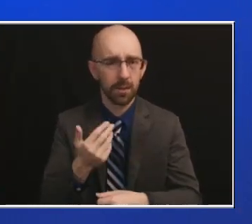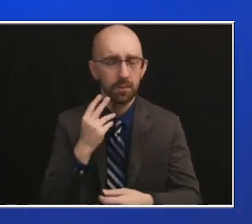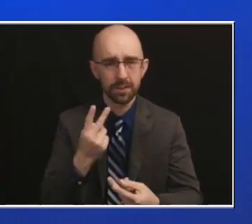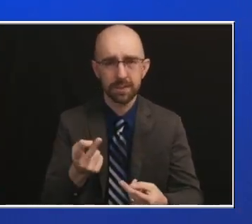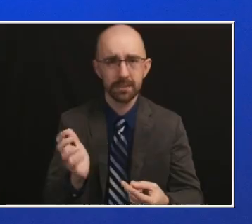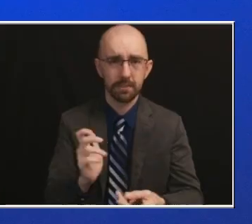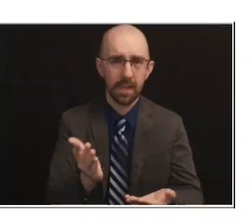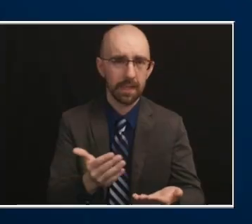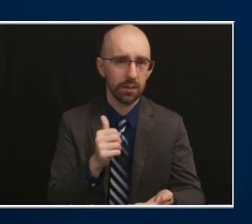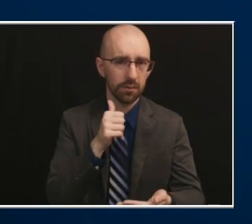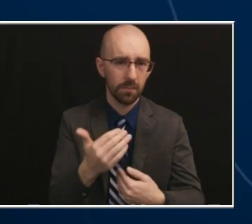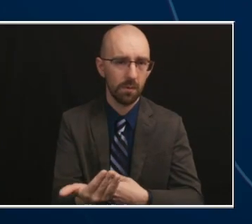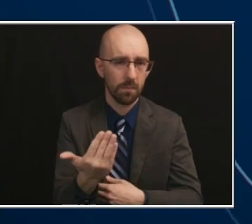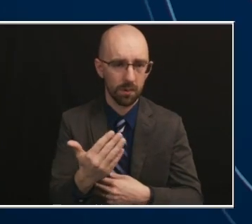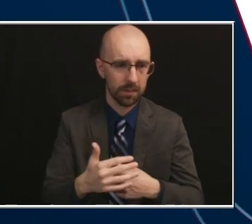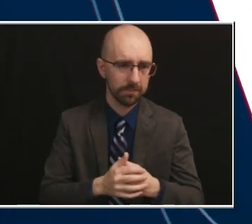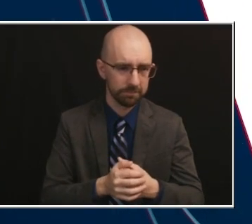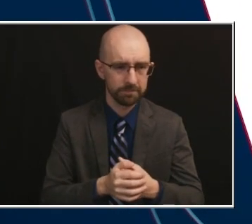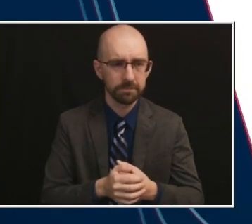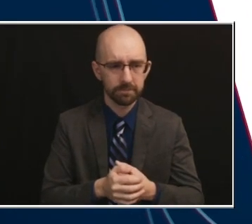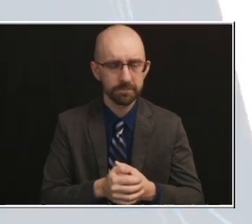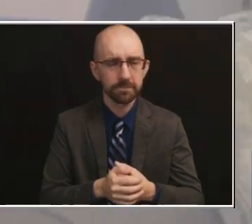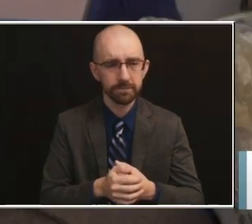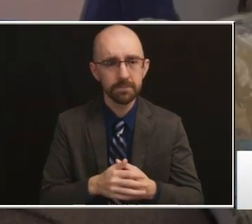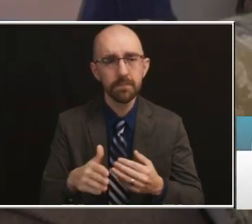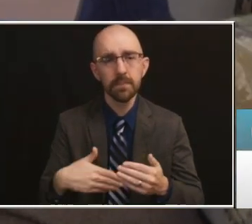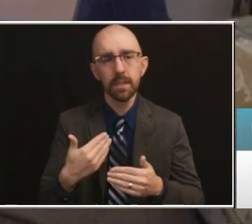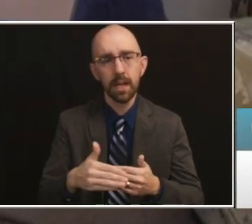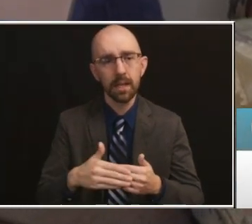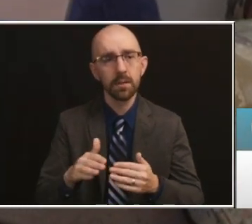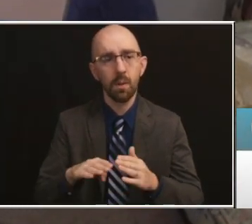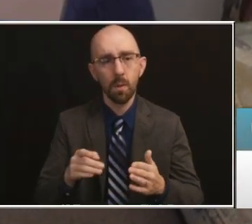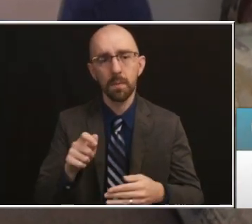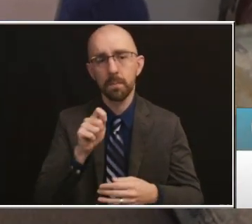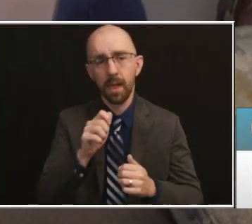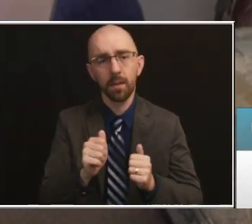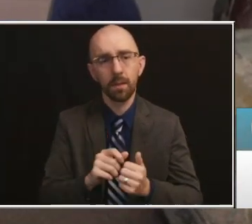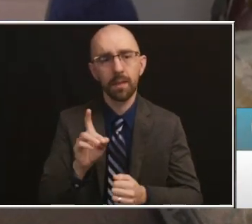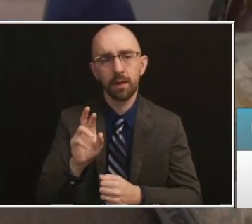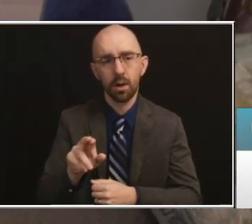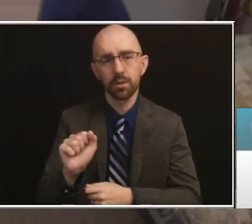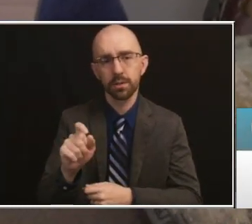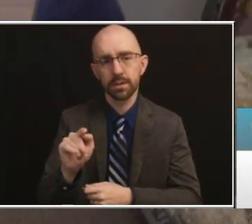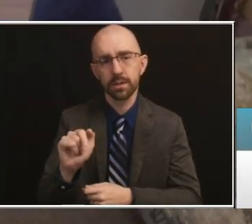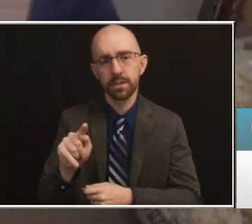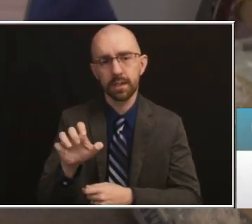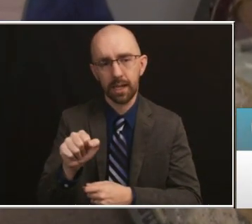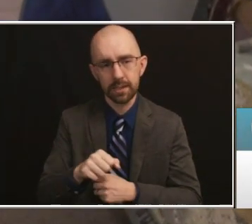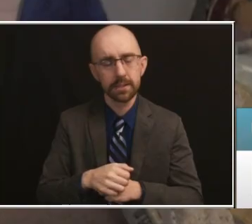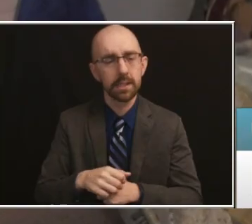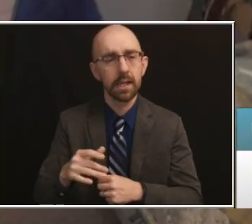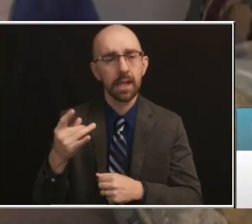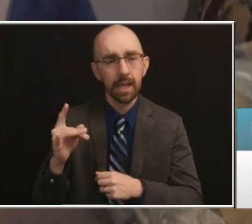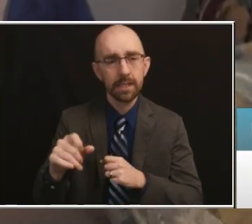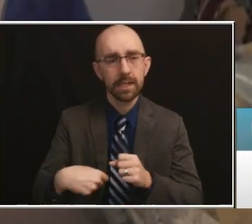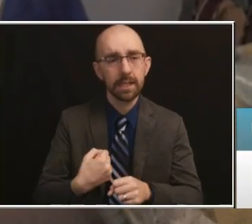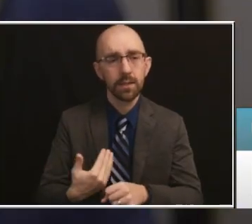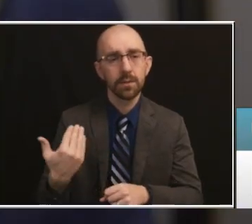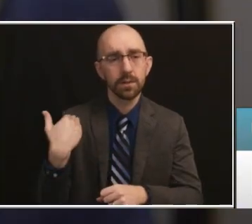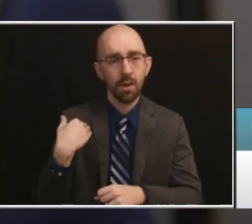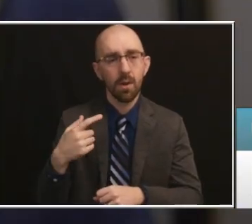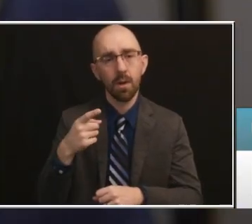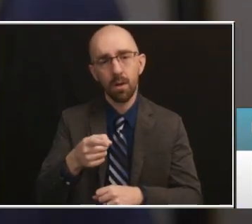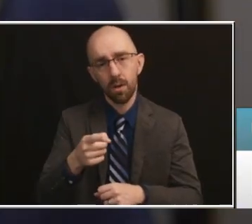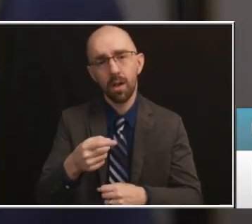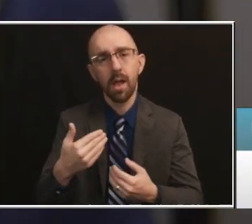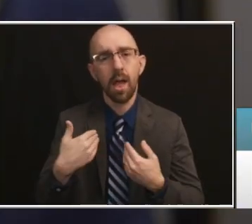morning. On the next Open Mics with Dr. Stites, 18 years ago, Sherry Kennedy had